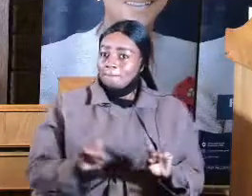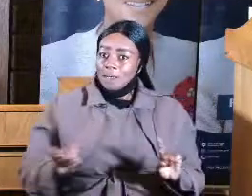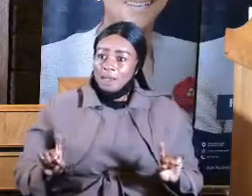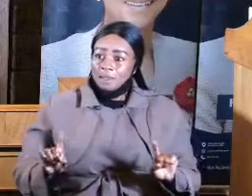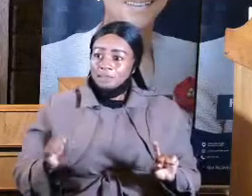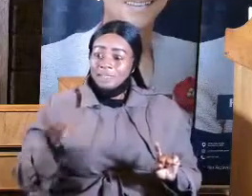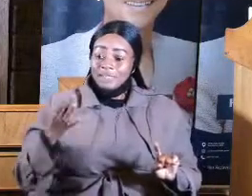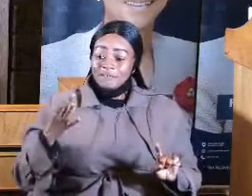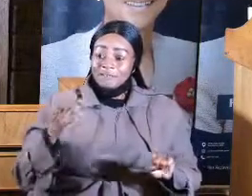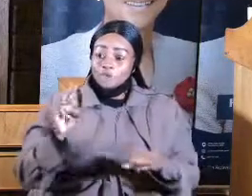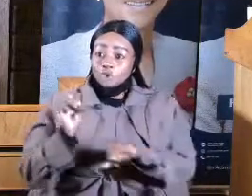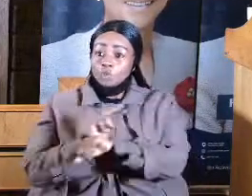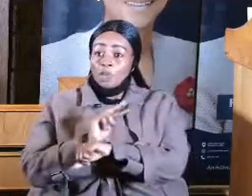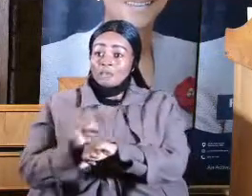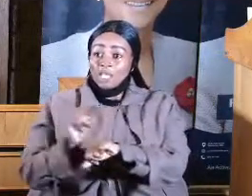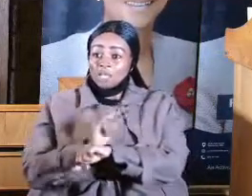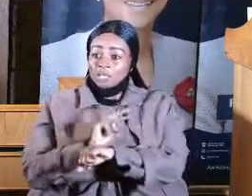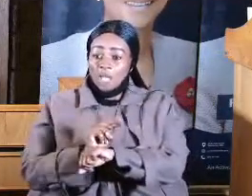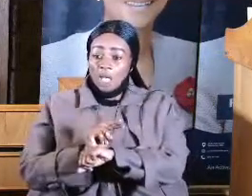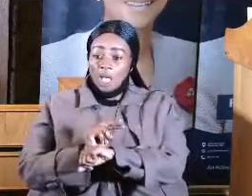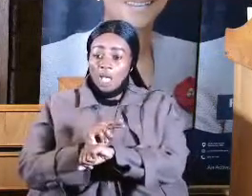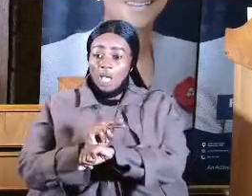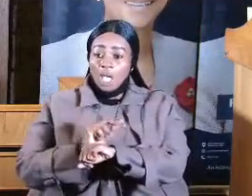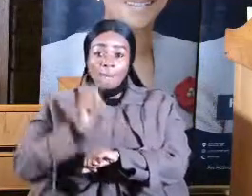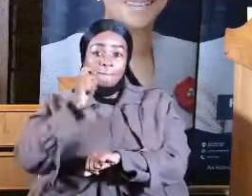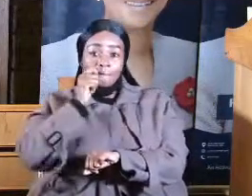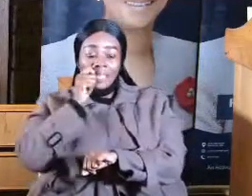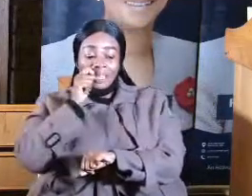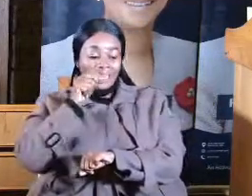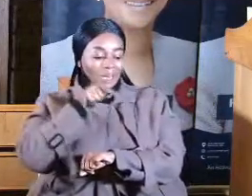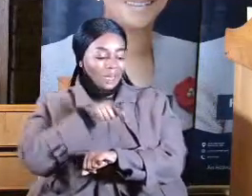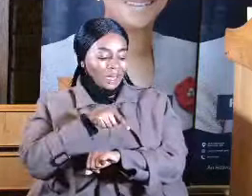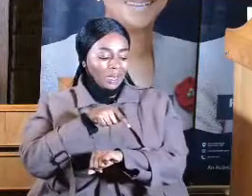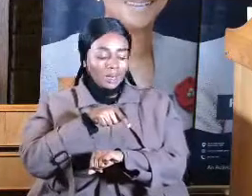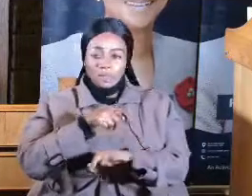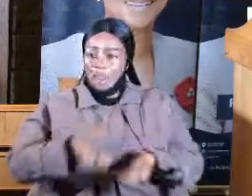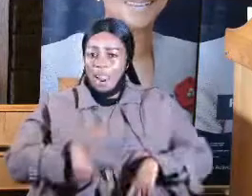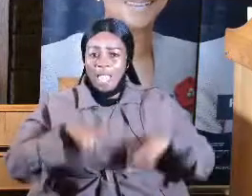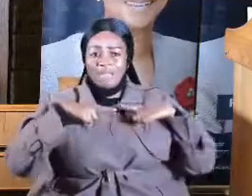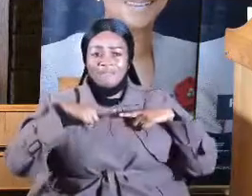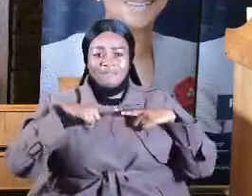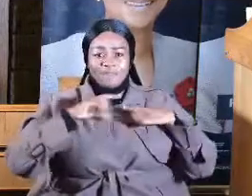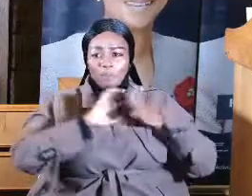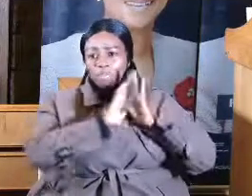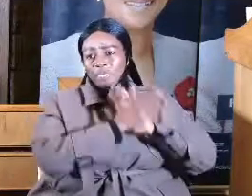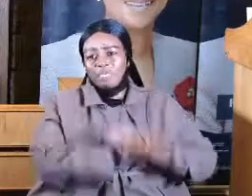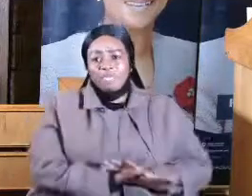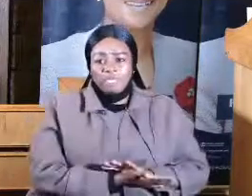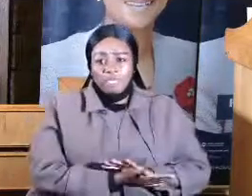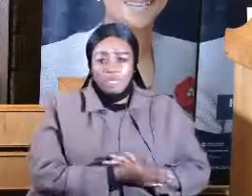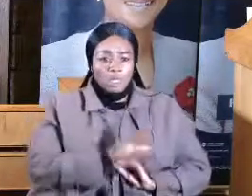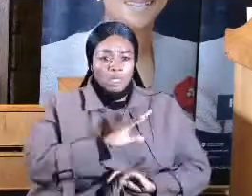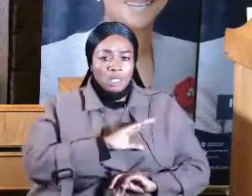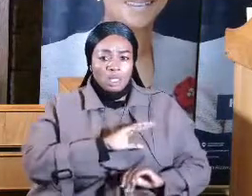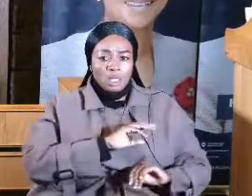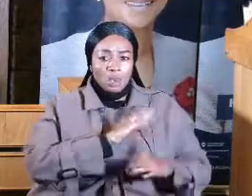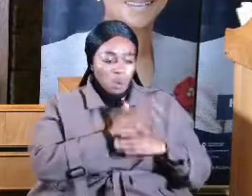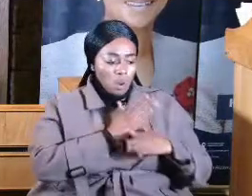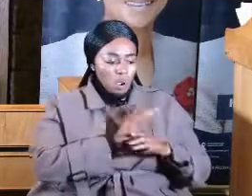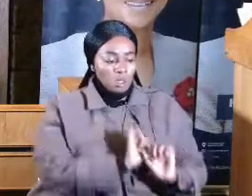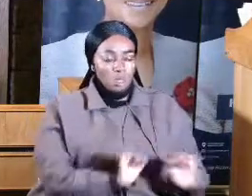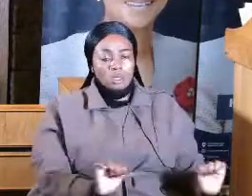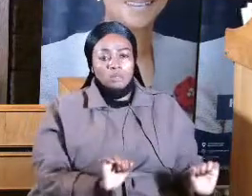a supervisor who is a male, who's making you miserable, who's making all that, you also end up